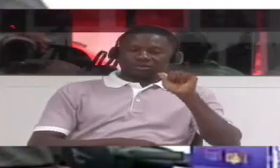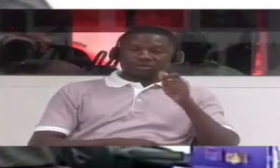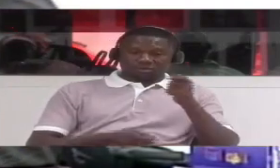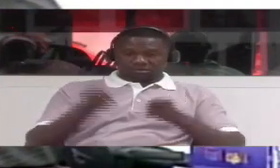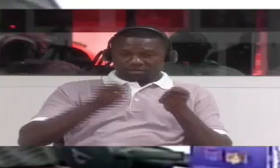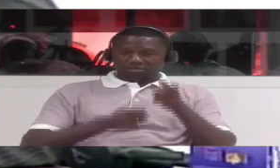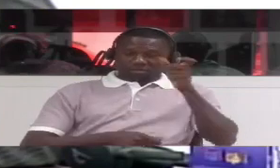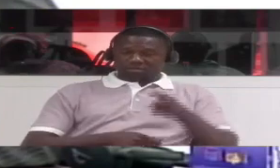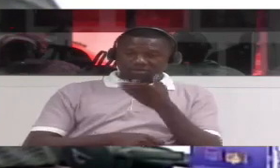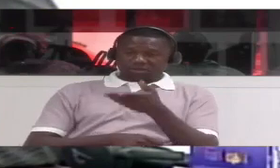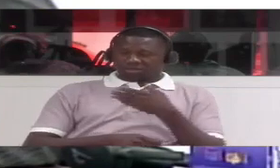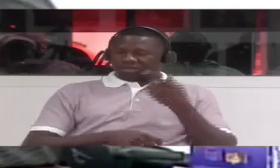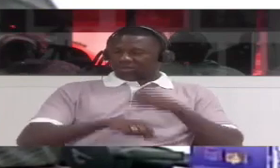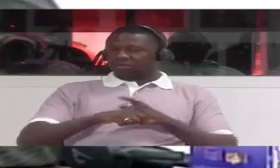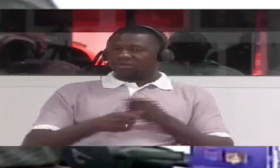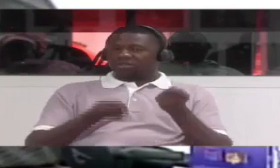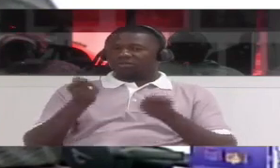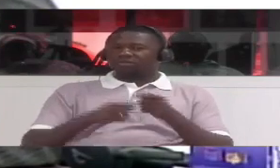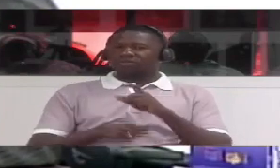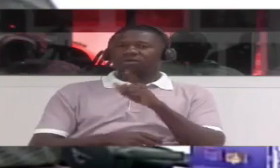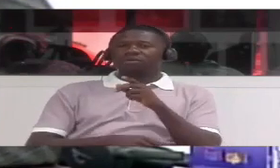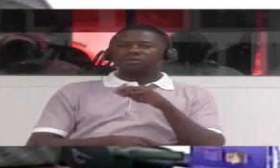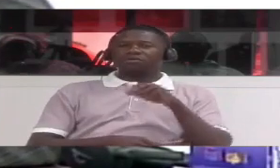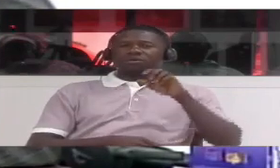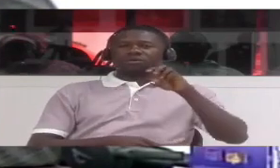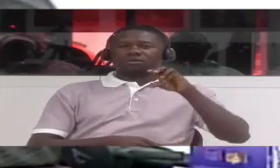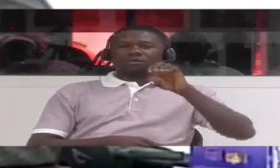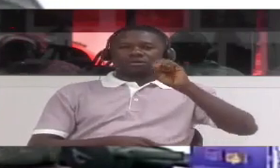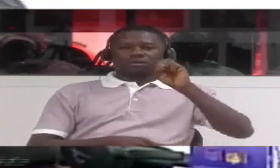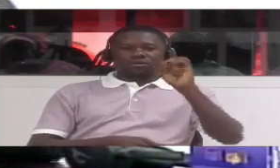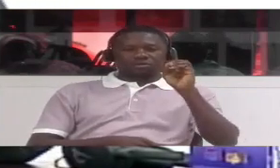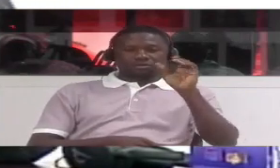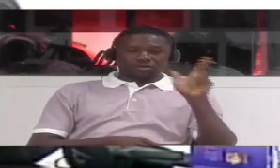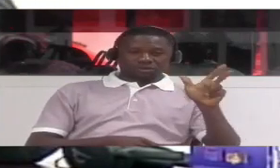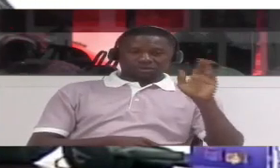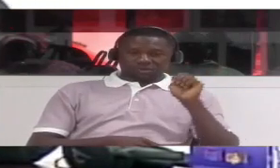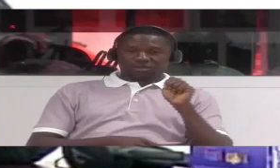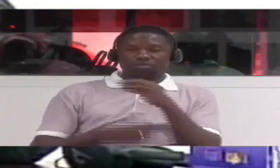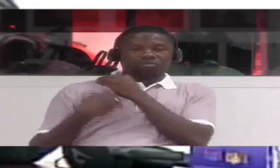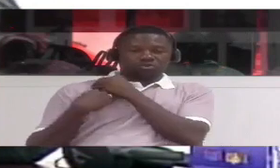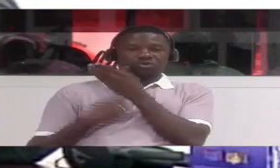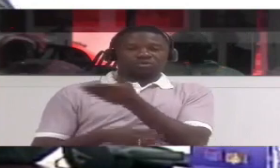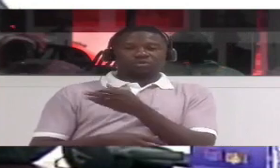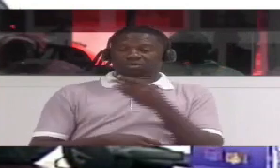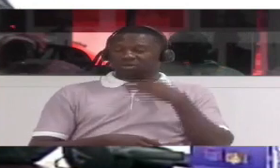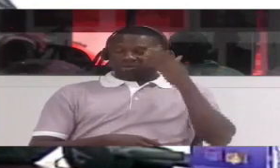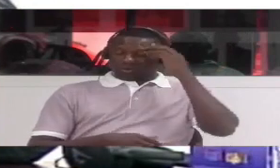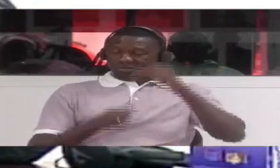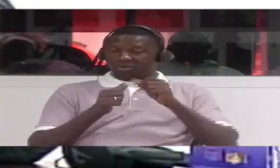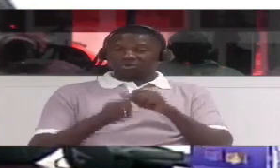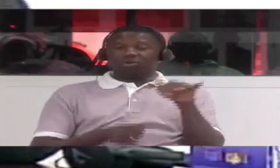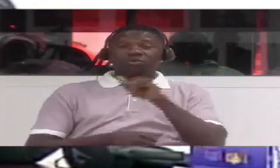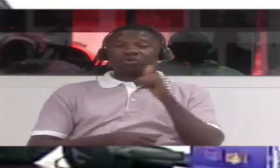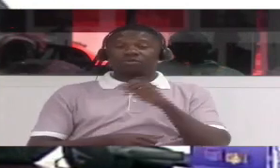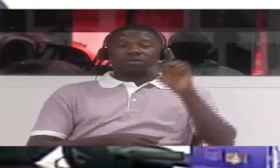for one Mr. Shaw. I cannot remember which of the souls, because there are